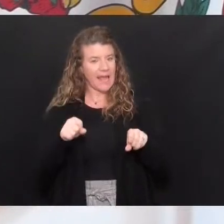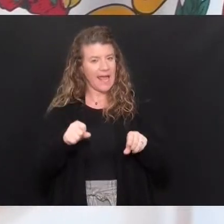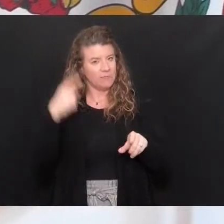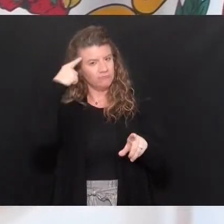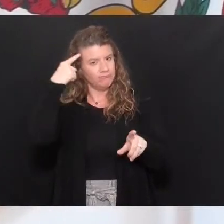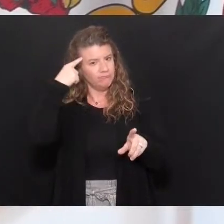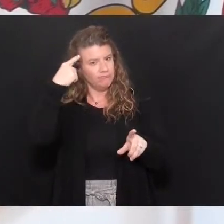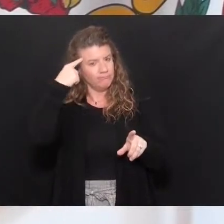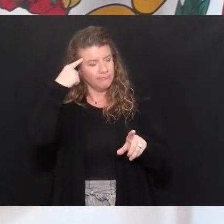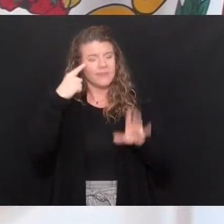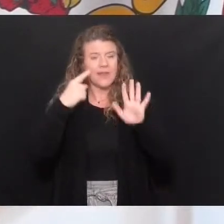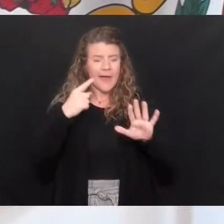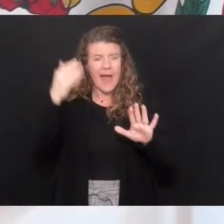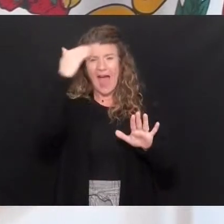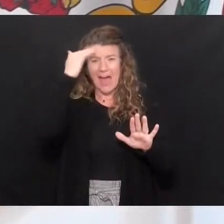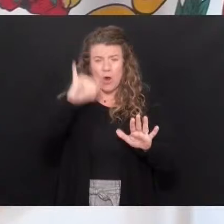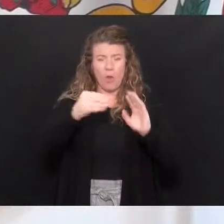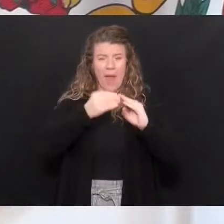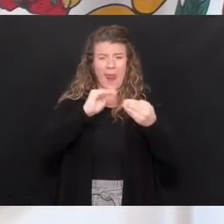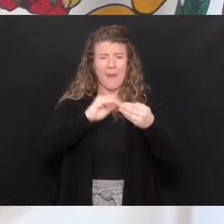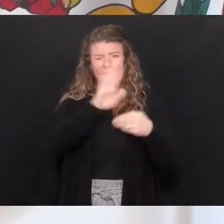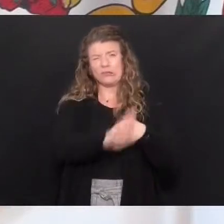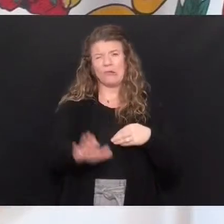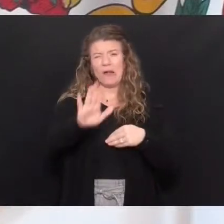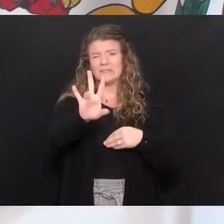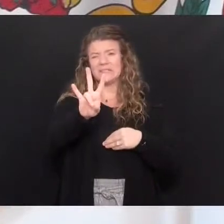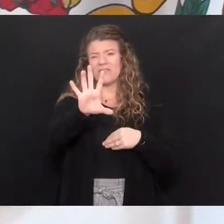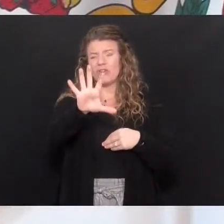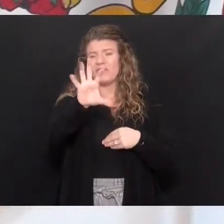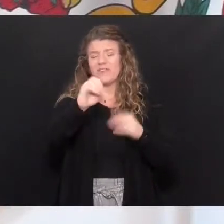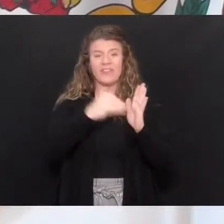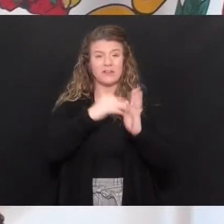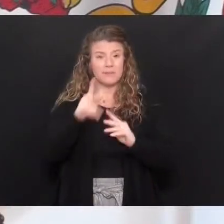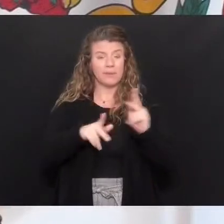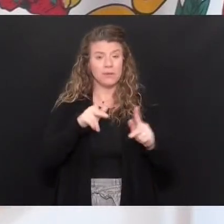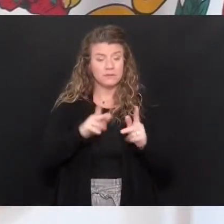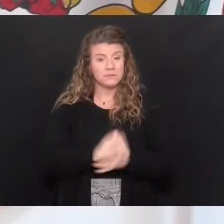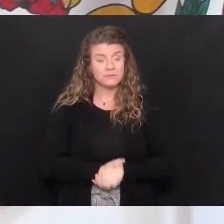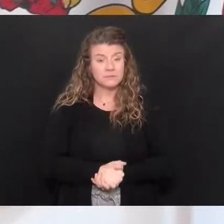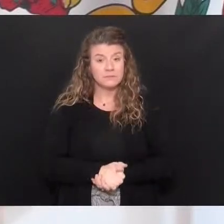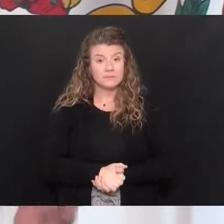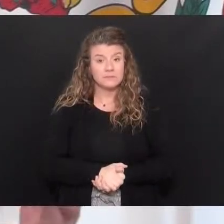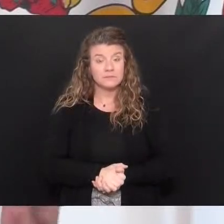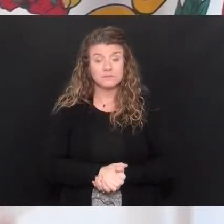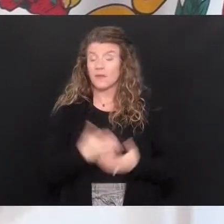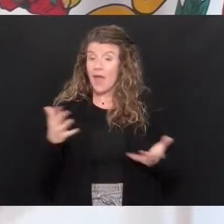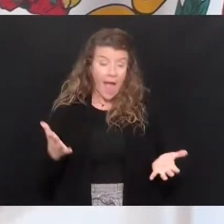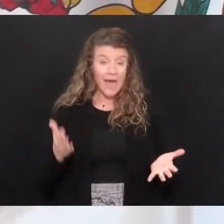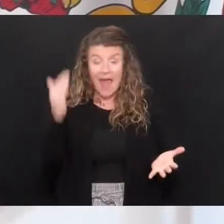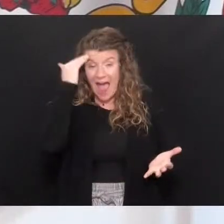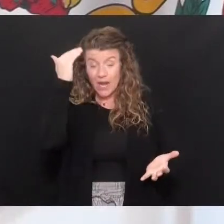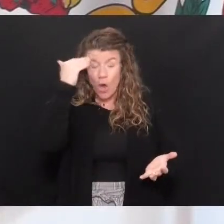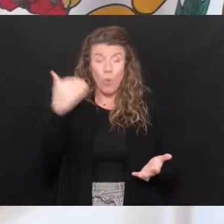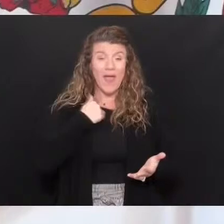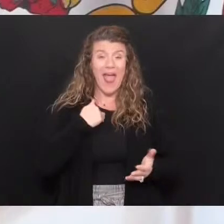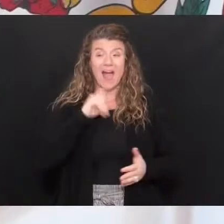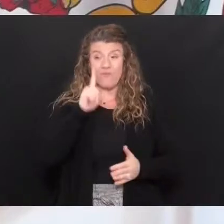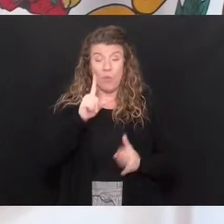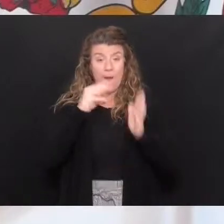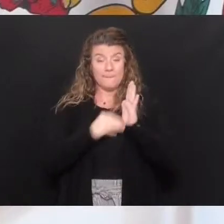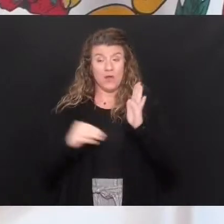Now, I know that number's somewhere around 750,000 people. And I know we've got